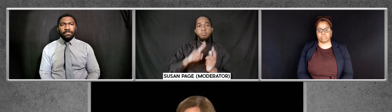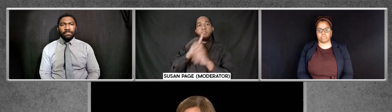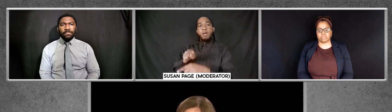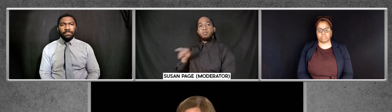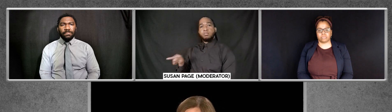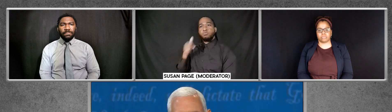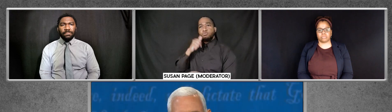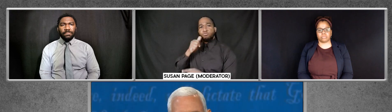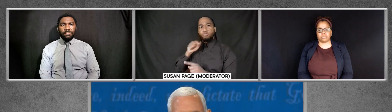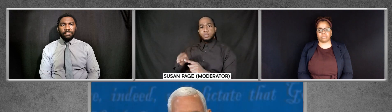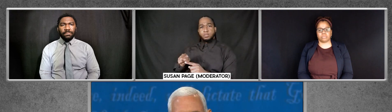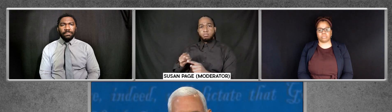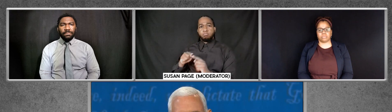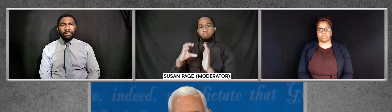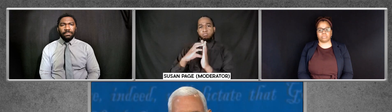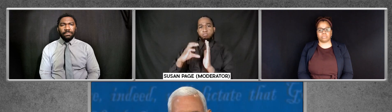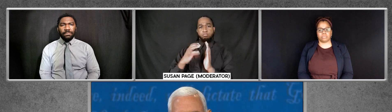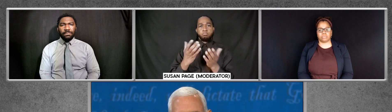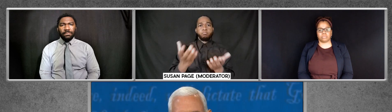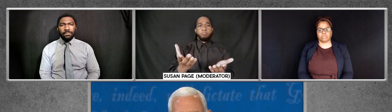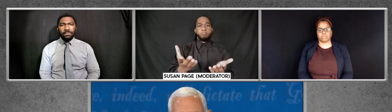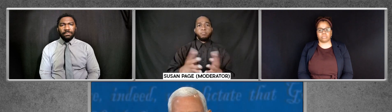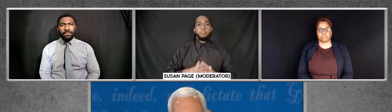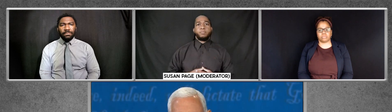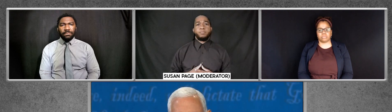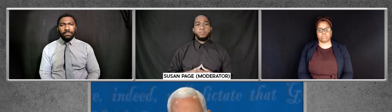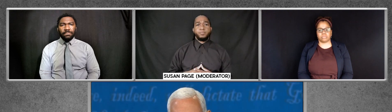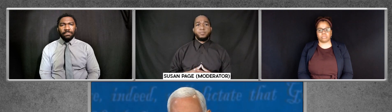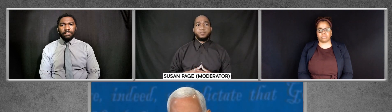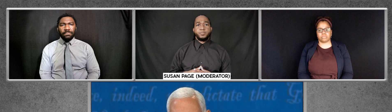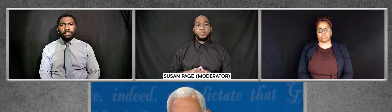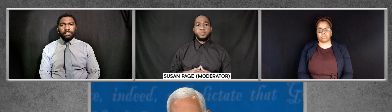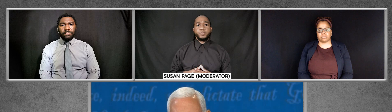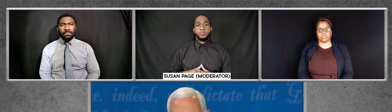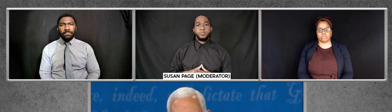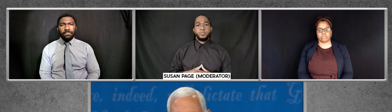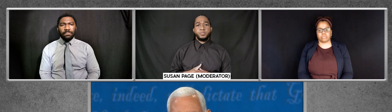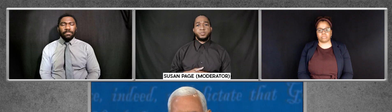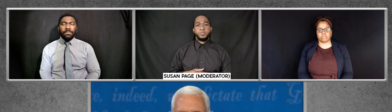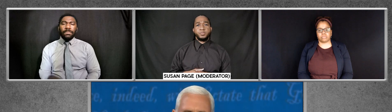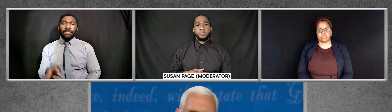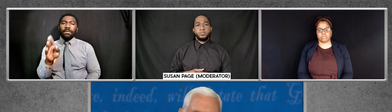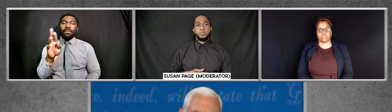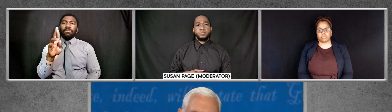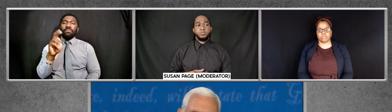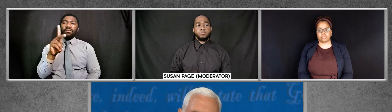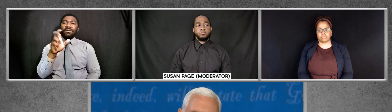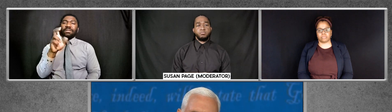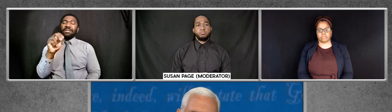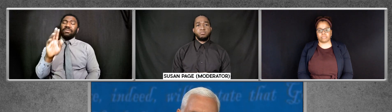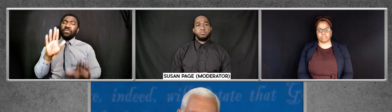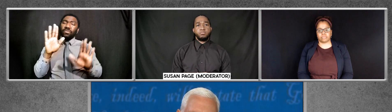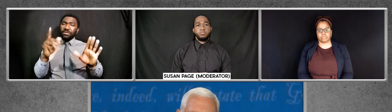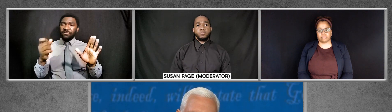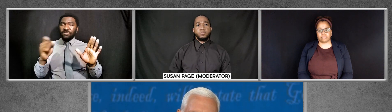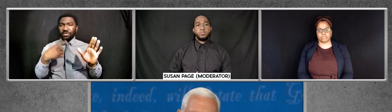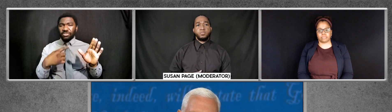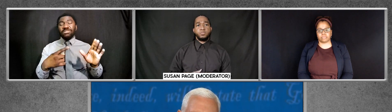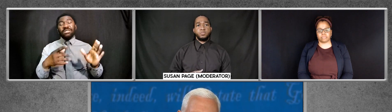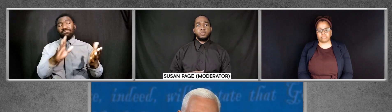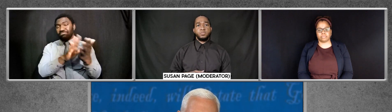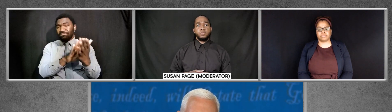minute. Brecklin, it's a wonderful question. And let me just commend you for taking an interest in public